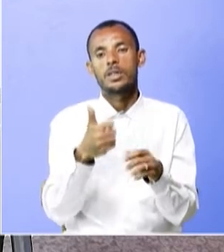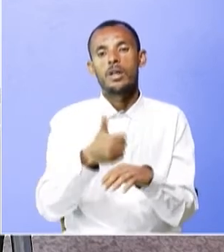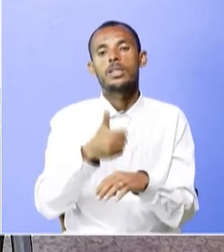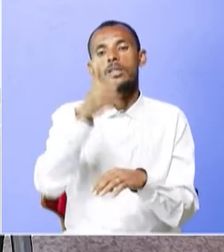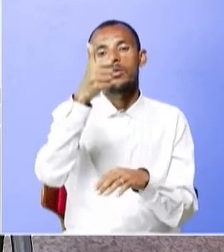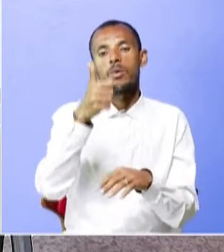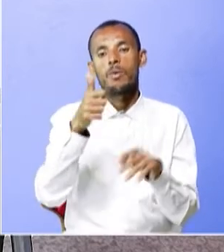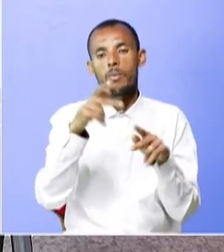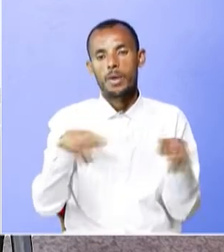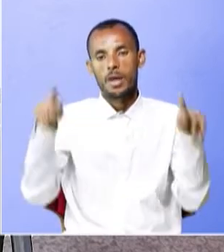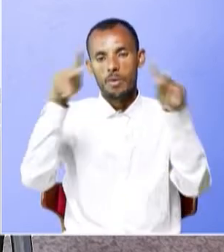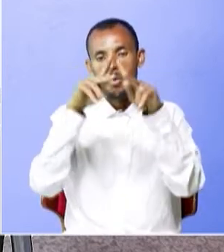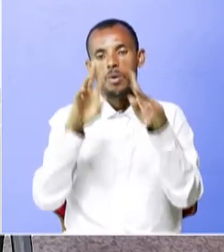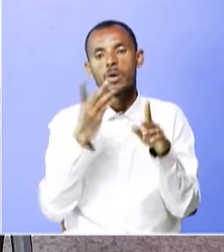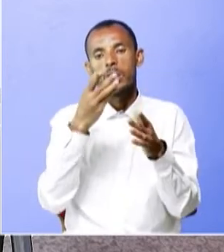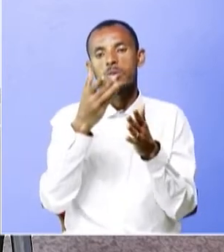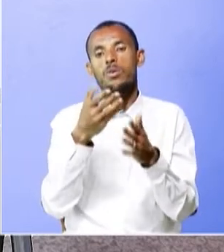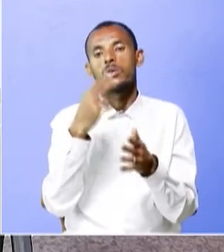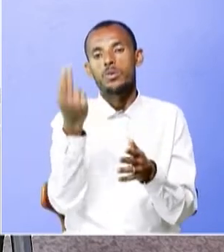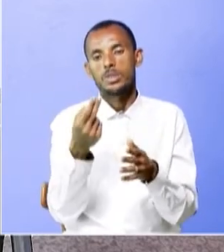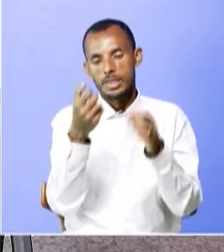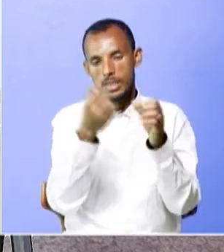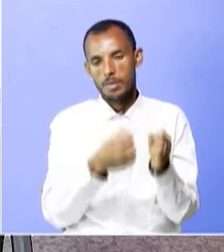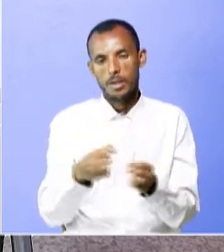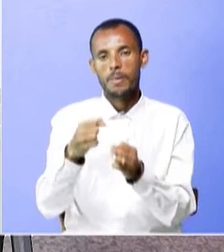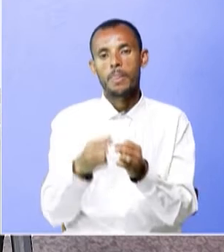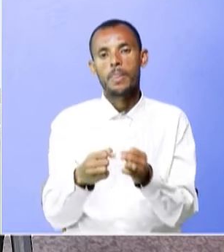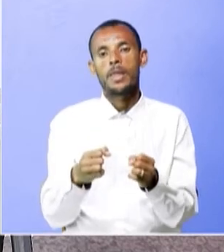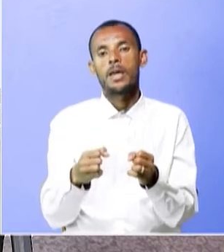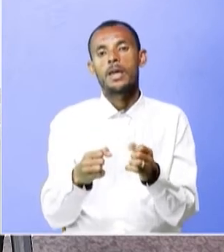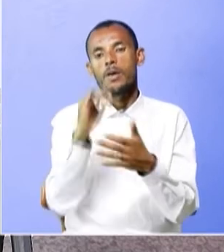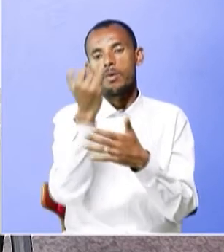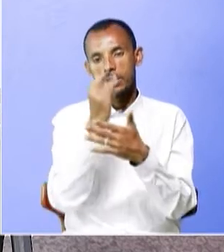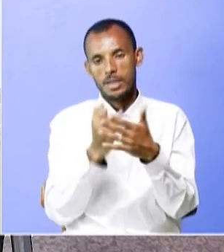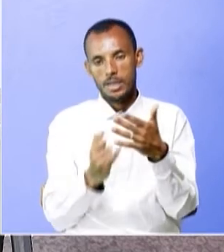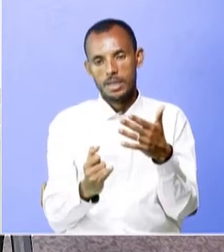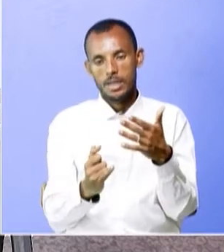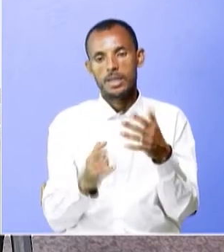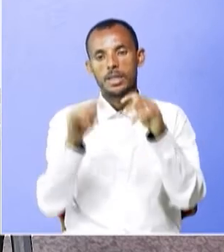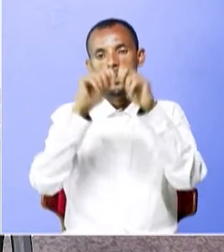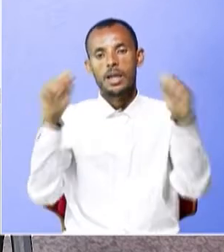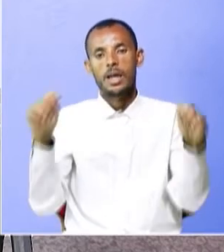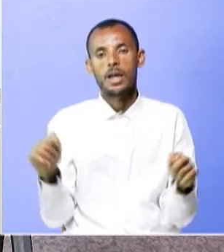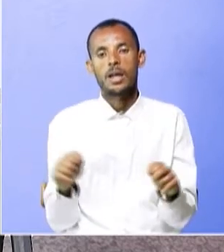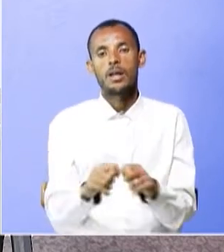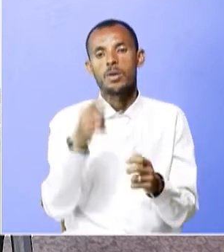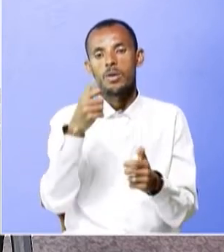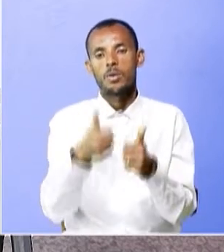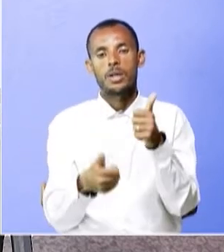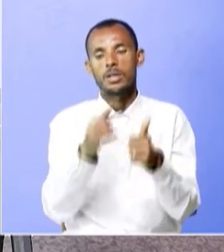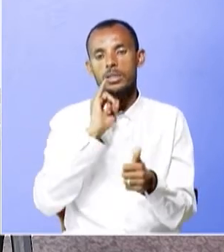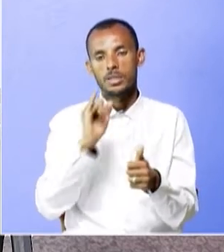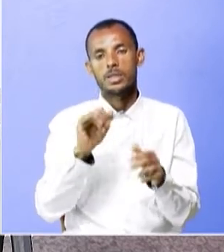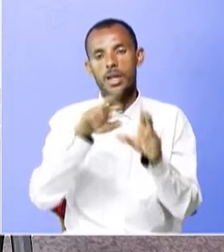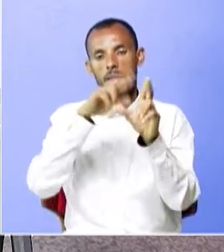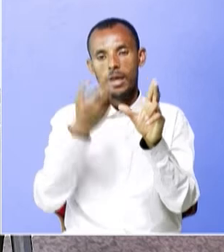of the pyramid, we need to be systematic and construct a triangle, which is a right